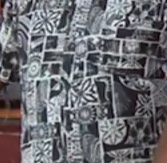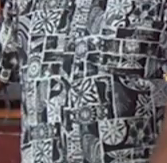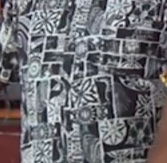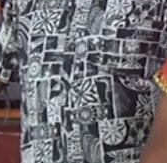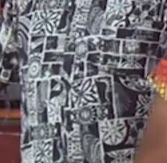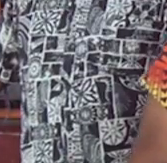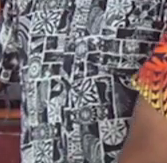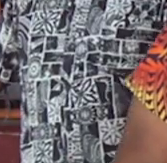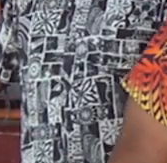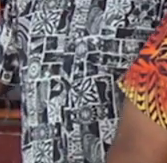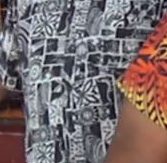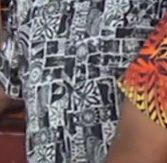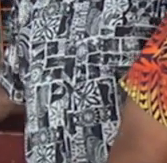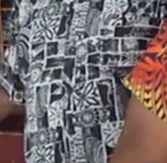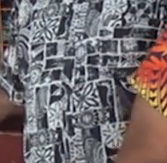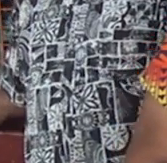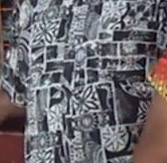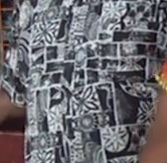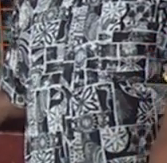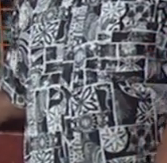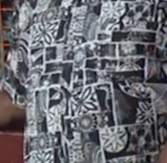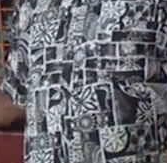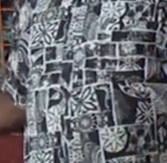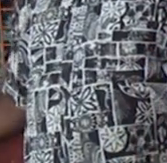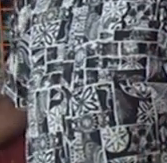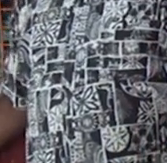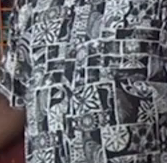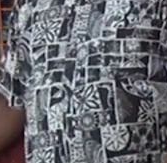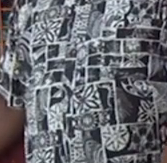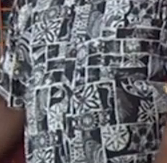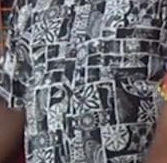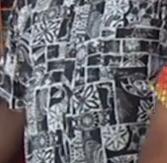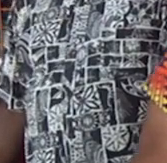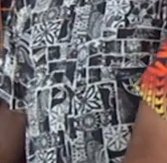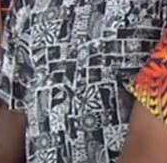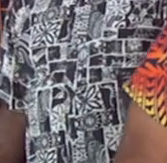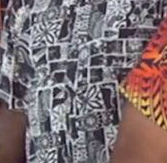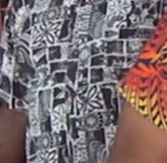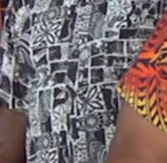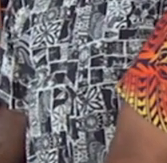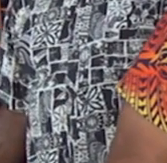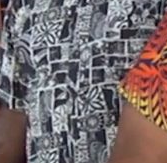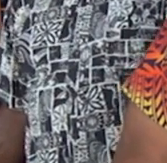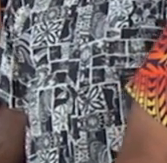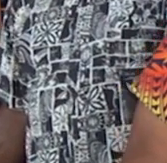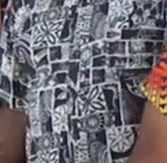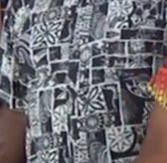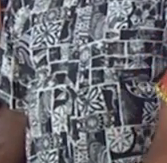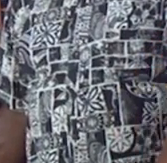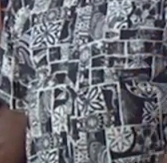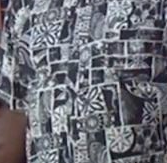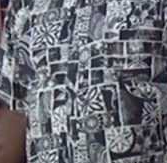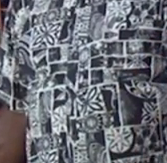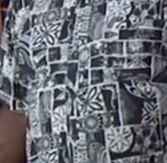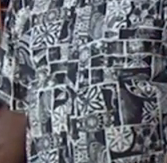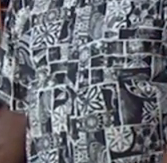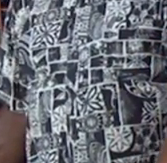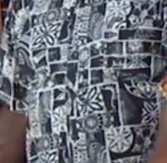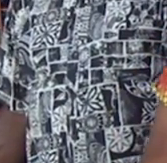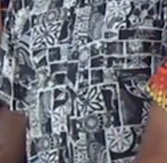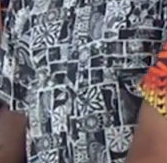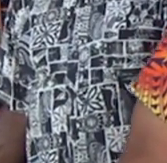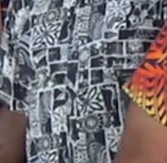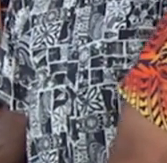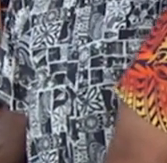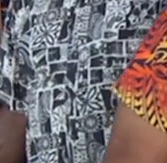Ngola binariki. Ayo na wango kelera nai, lapton mai na kono na lota mayangi te mai mpa. Do